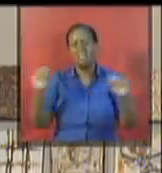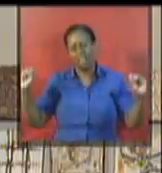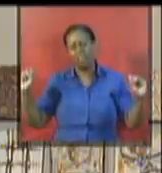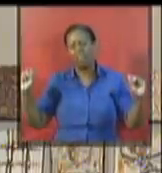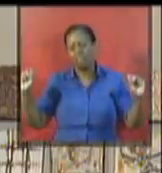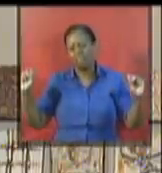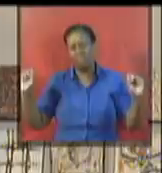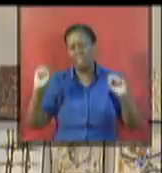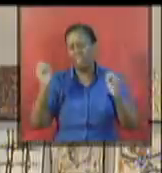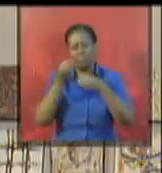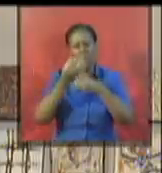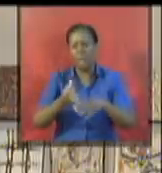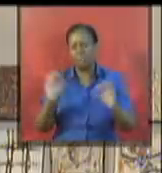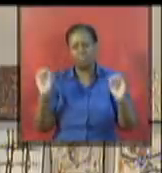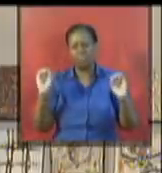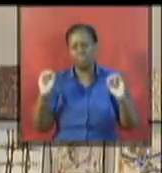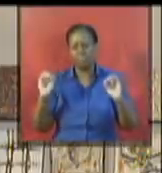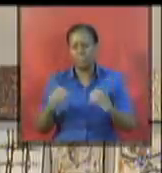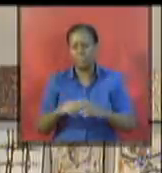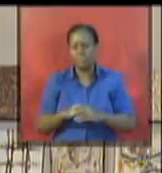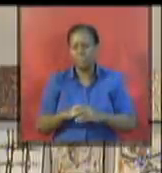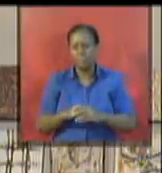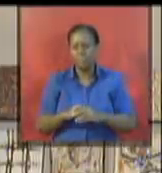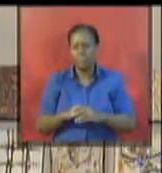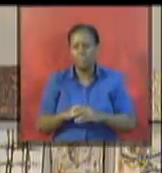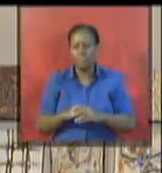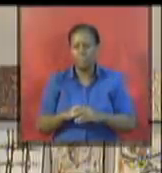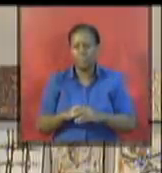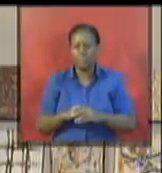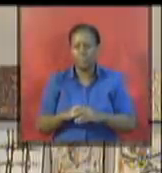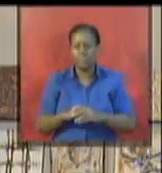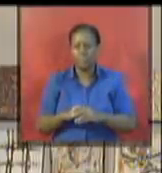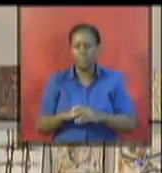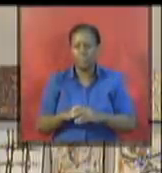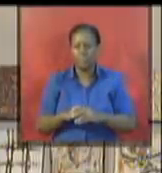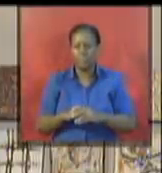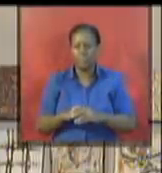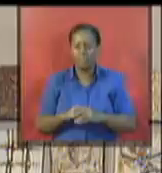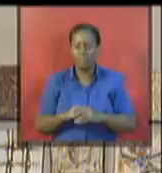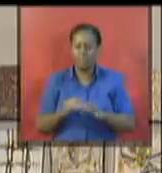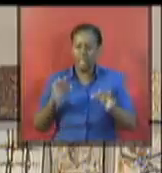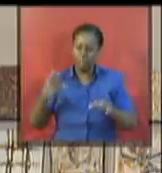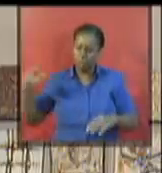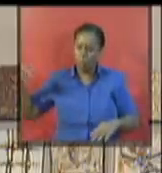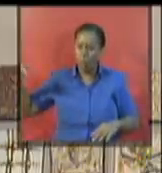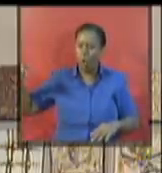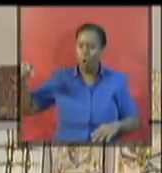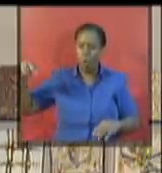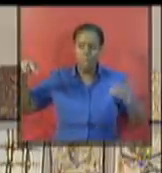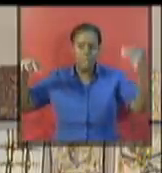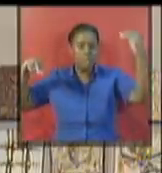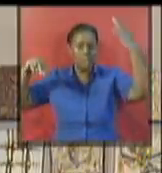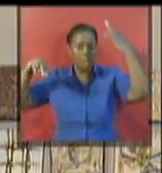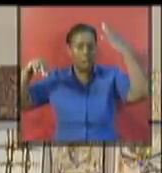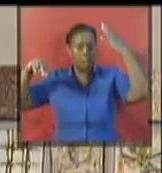and that's the same infrared radiation that you get walking around in sunlight. So scanning on the forehead and the wrist, both measures